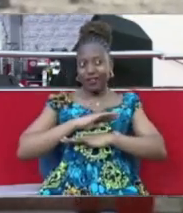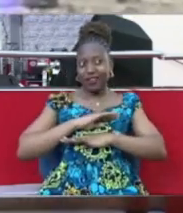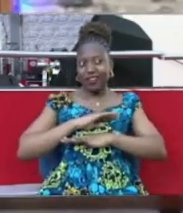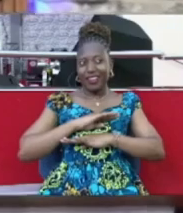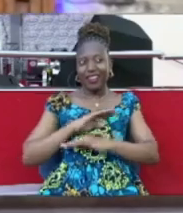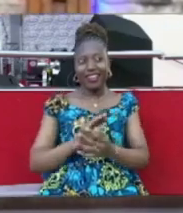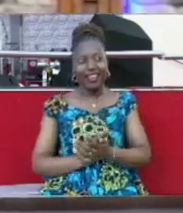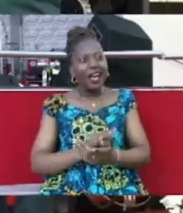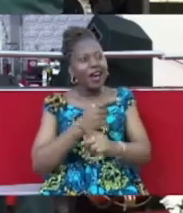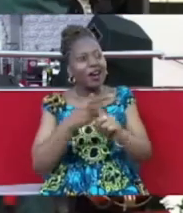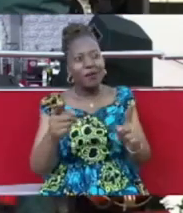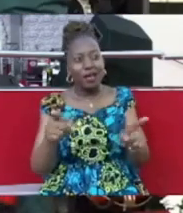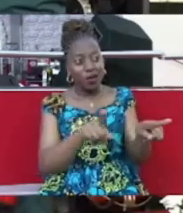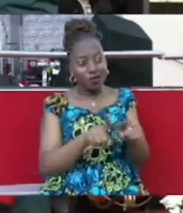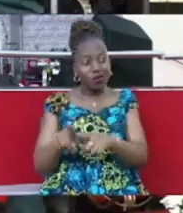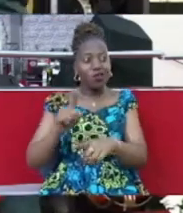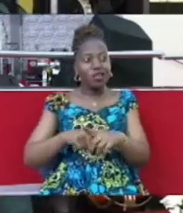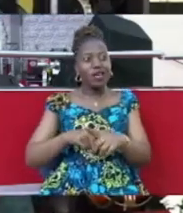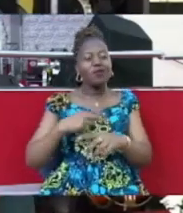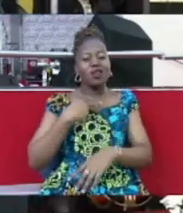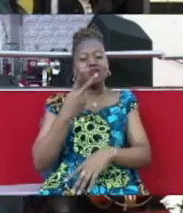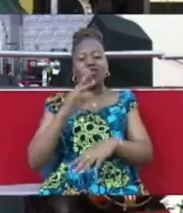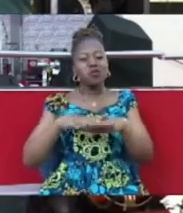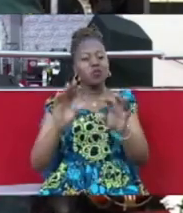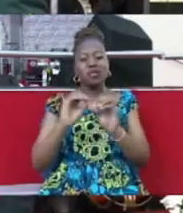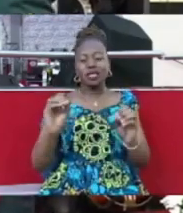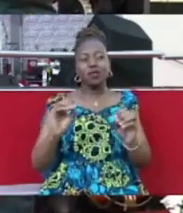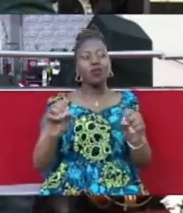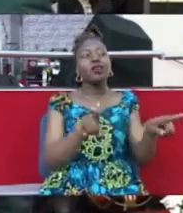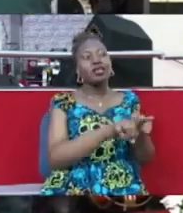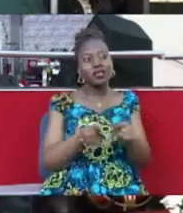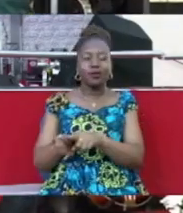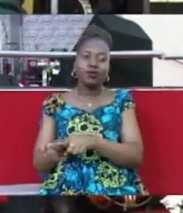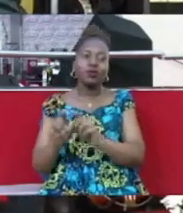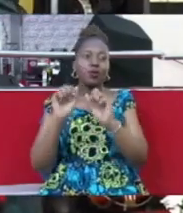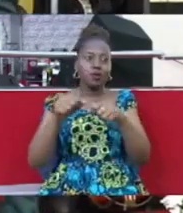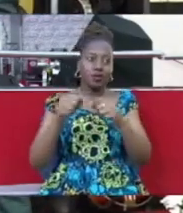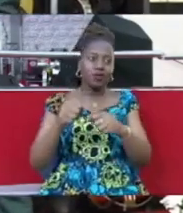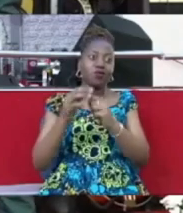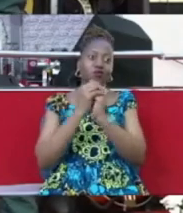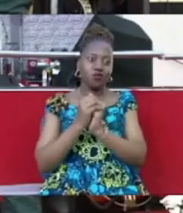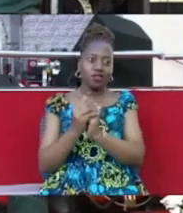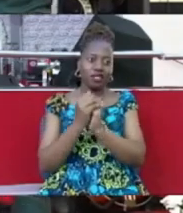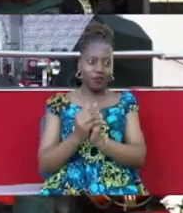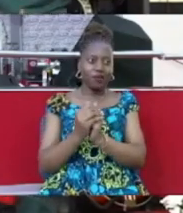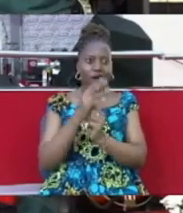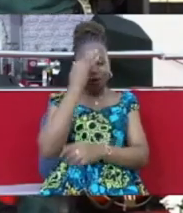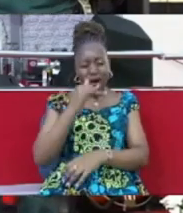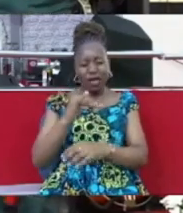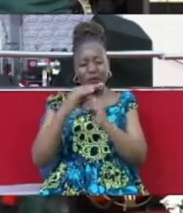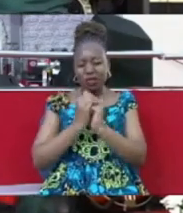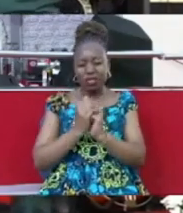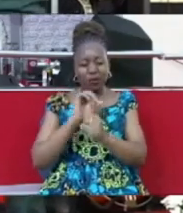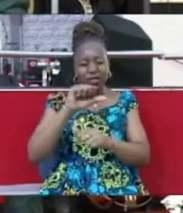can still worship because worship is not about song. Na pia kama sauti haipatikani pale unaweza kuabudu kwa sababu kwa kuabudu sio tu kuimba.